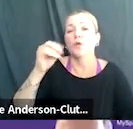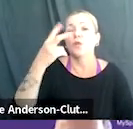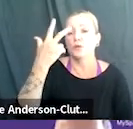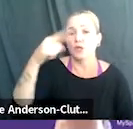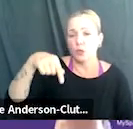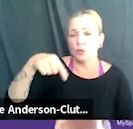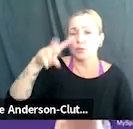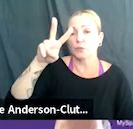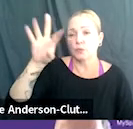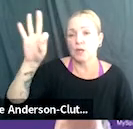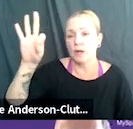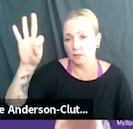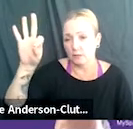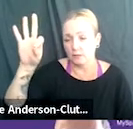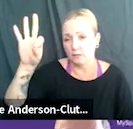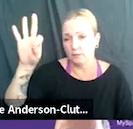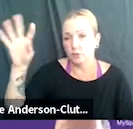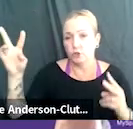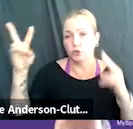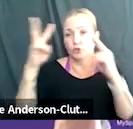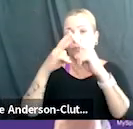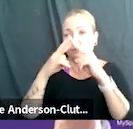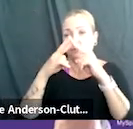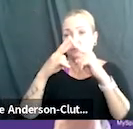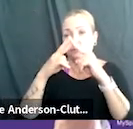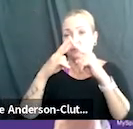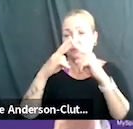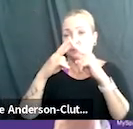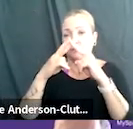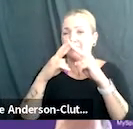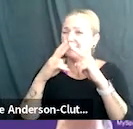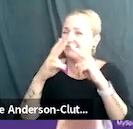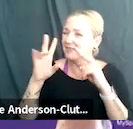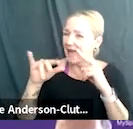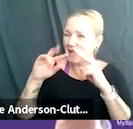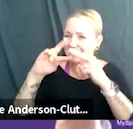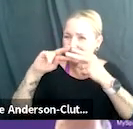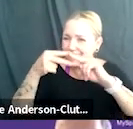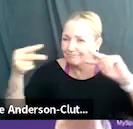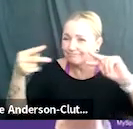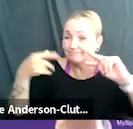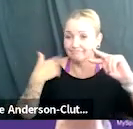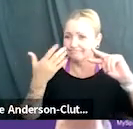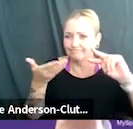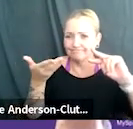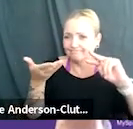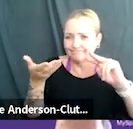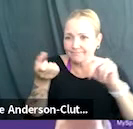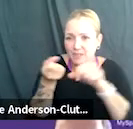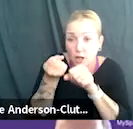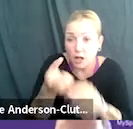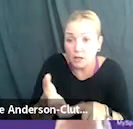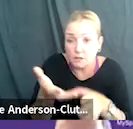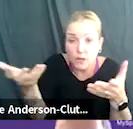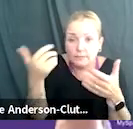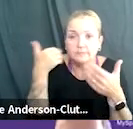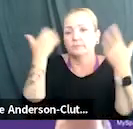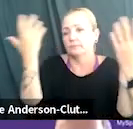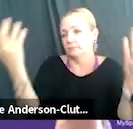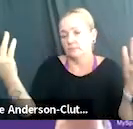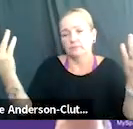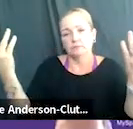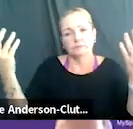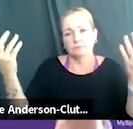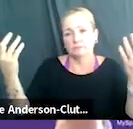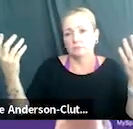uncertain significance. He had never had any operations, no hospitalizations. He's never had a seizure. He does have a severe nut allergy and